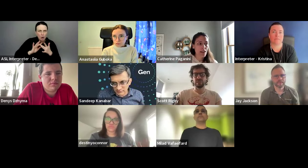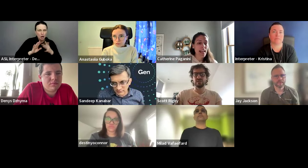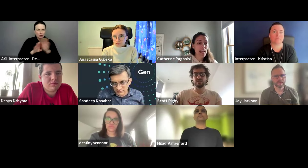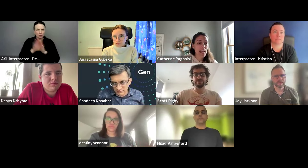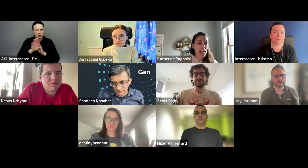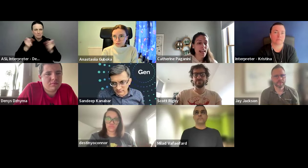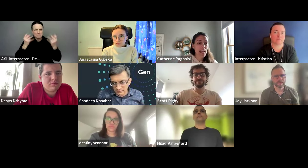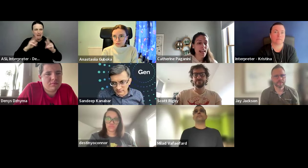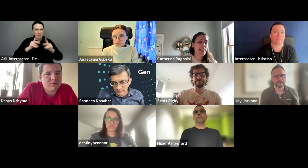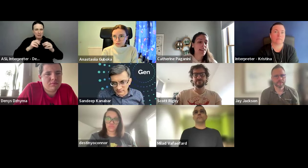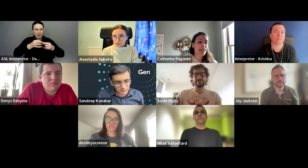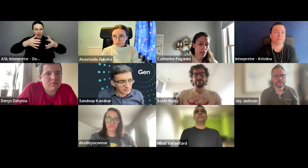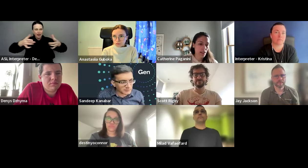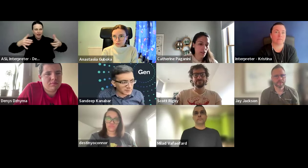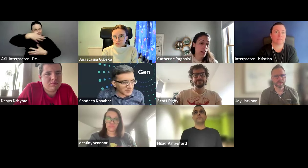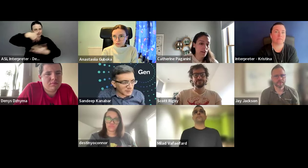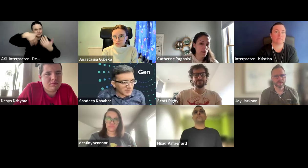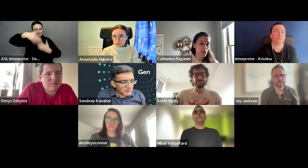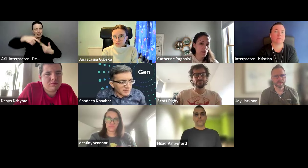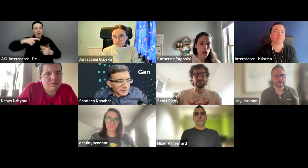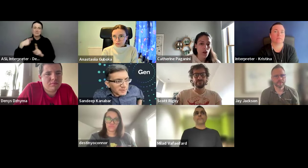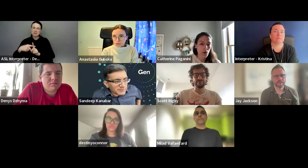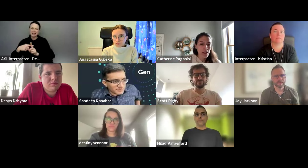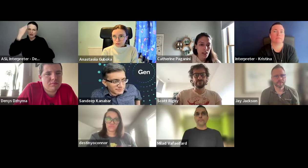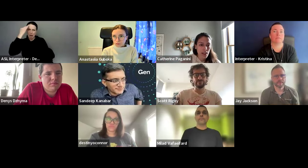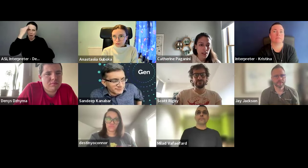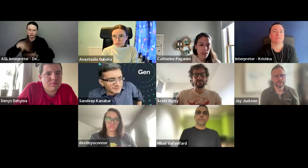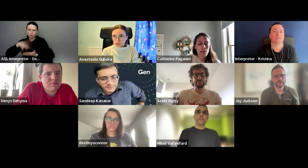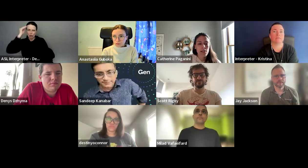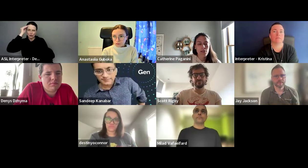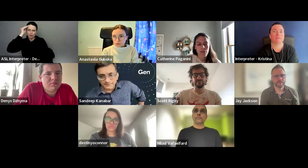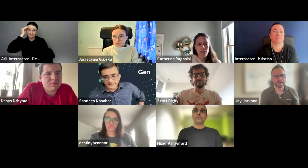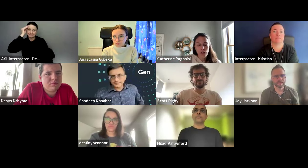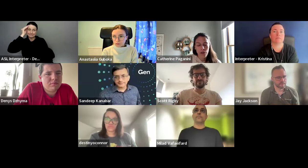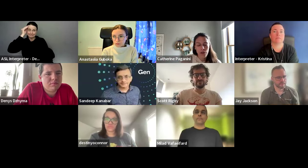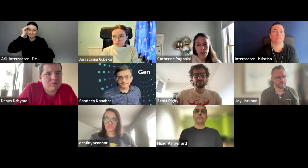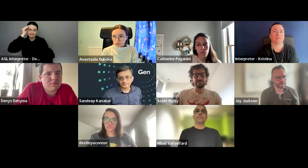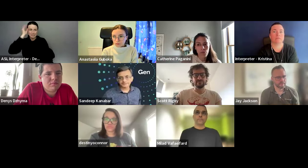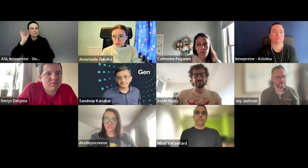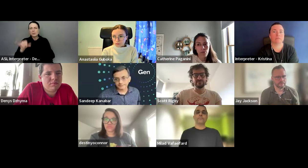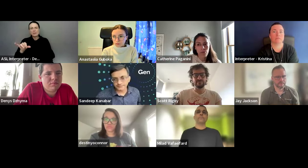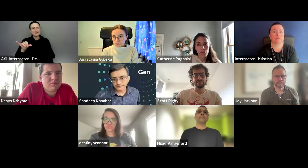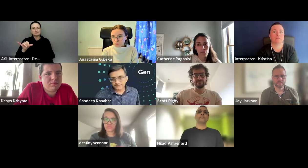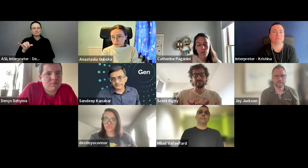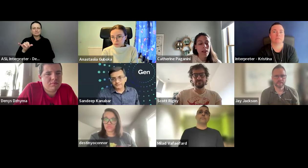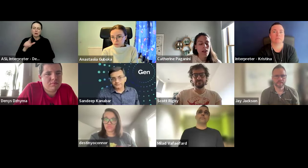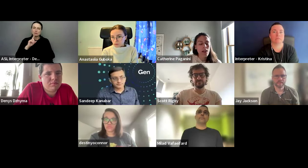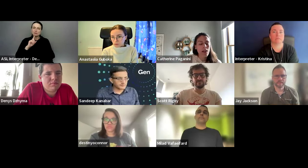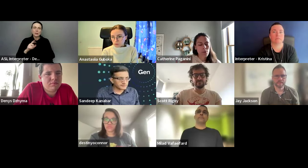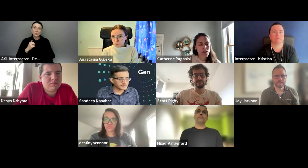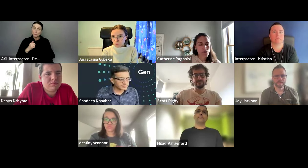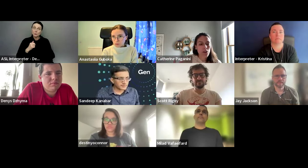build and the knowledge that you build that you get through it. So it is very